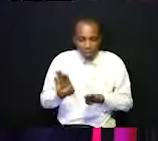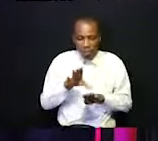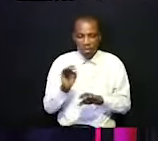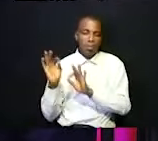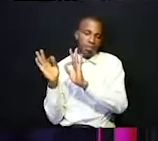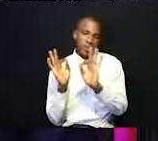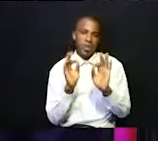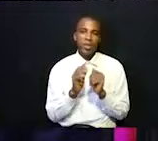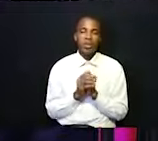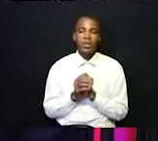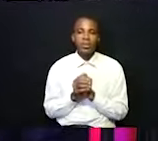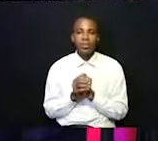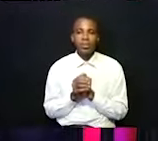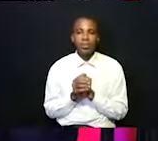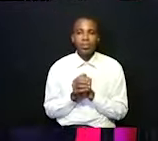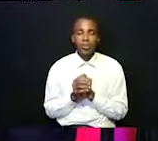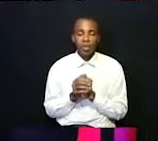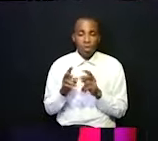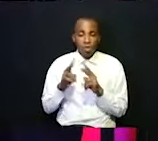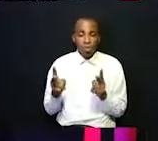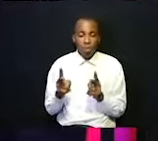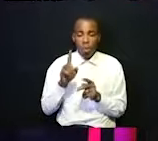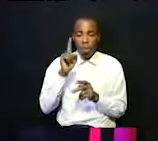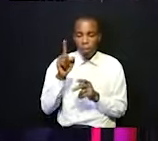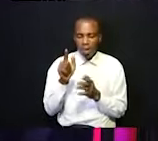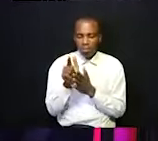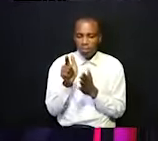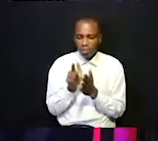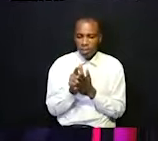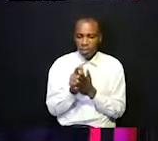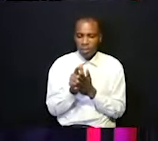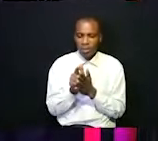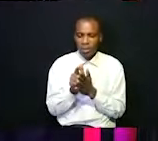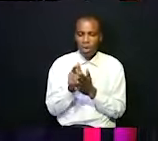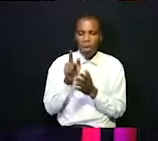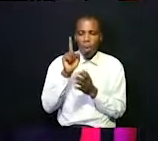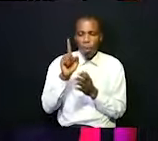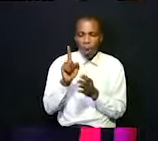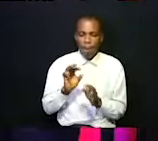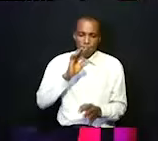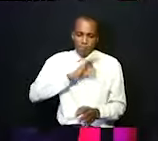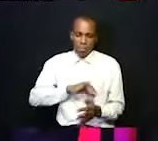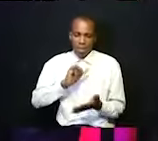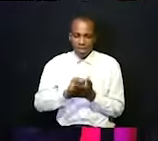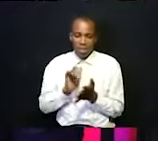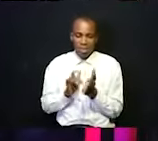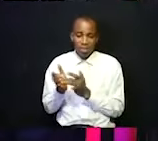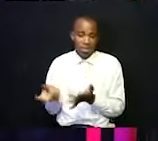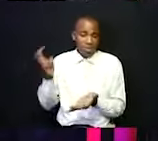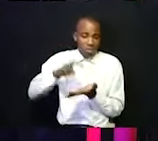So one of the legacies of the resurrection of Christ is for us to be witnesses